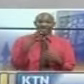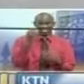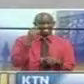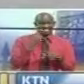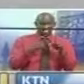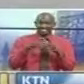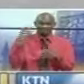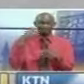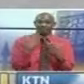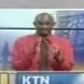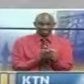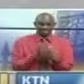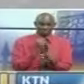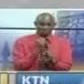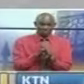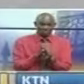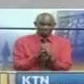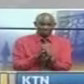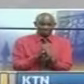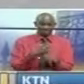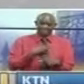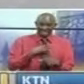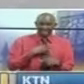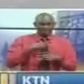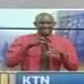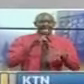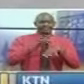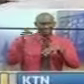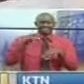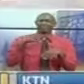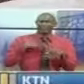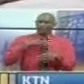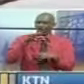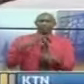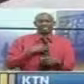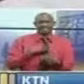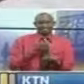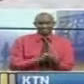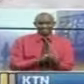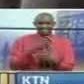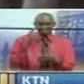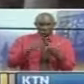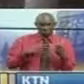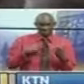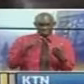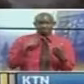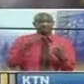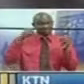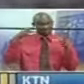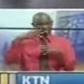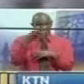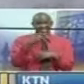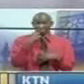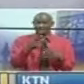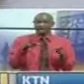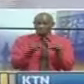now. But It is affecting every retiree. While they're making hay as the sun still shines on them, they